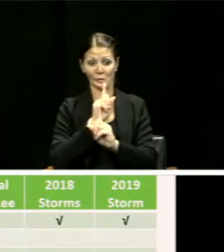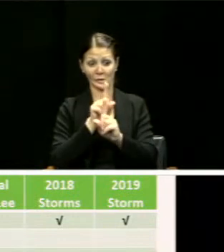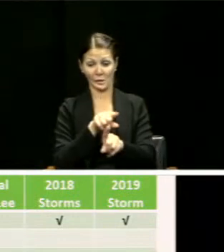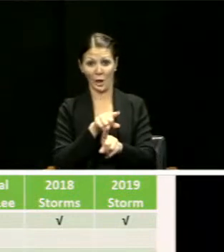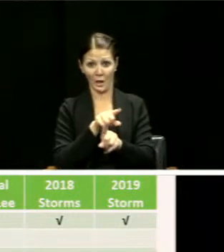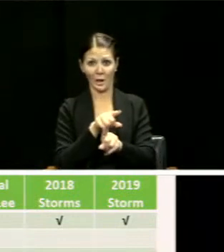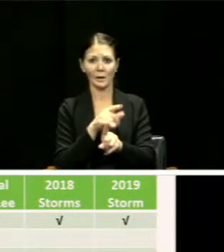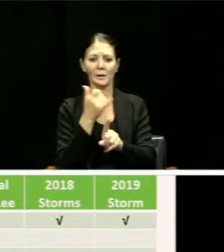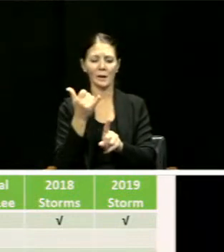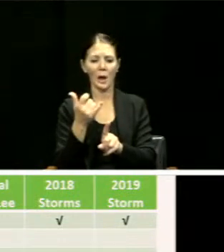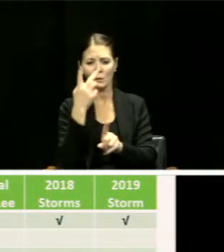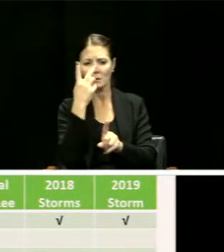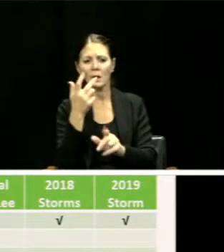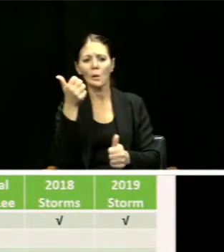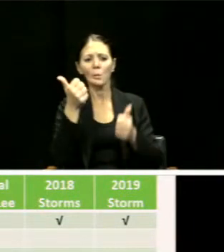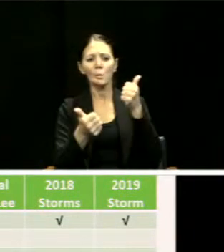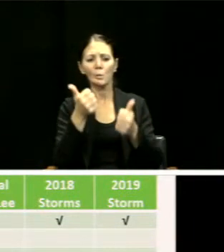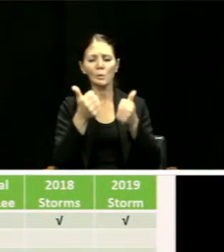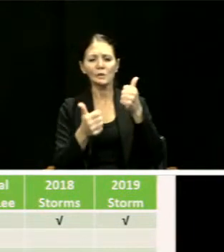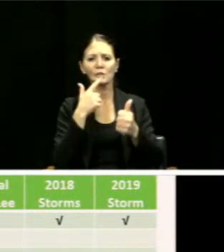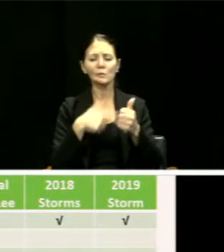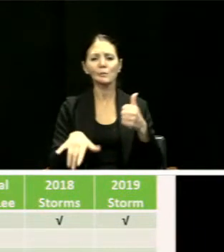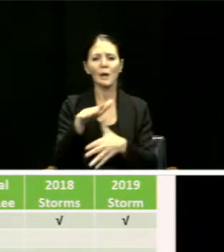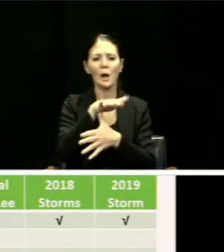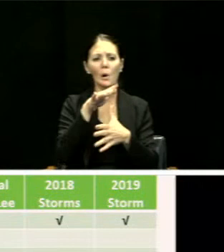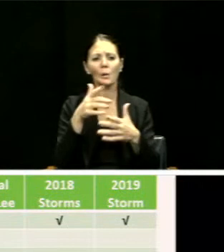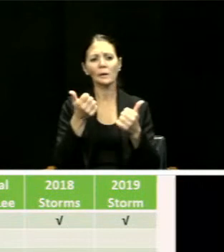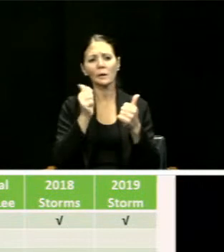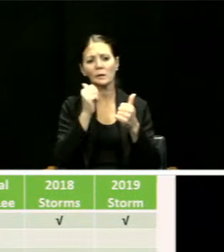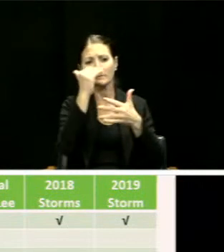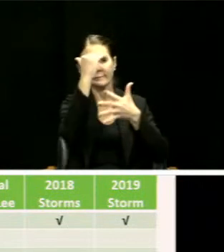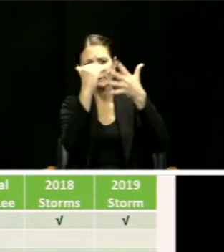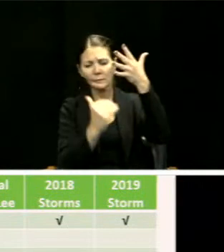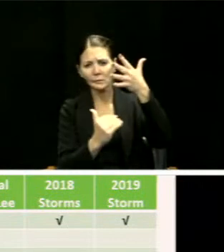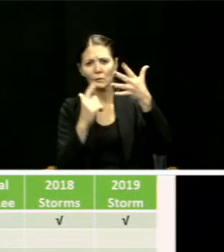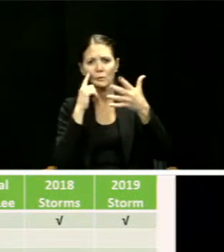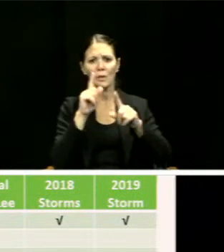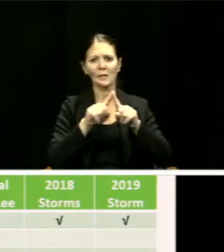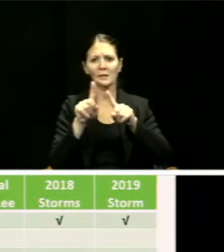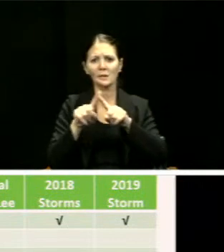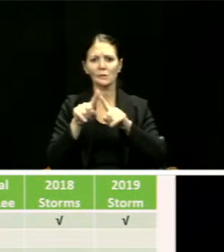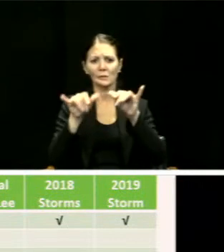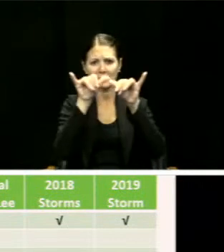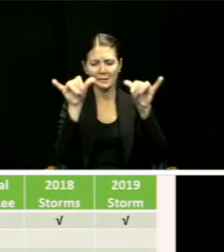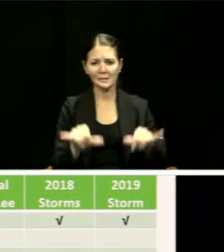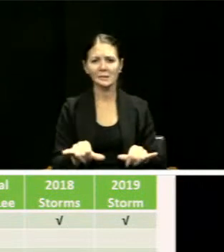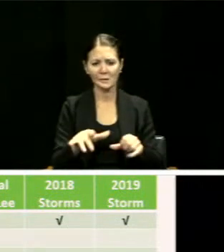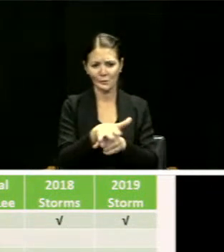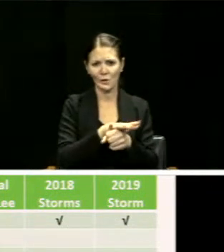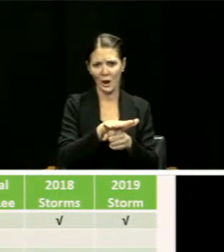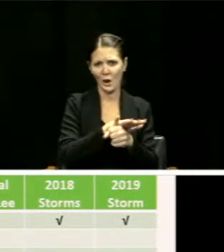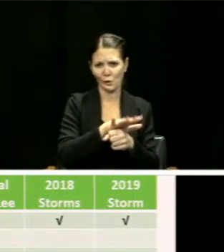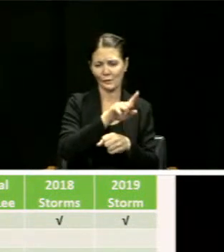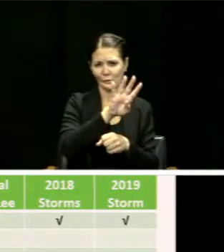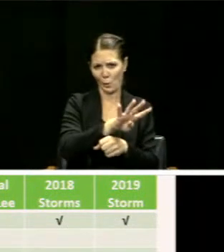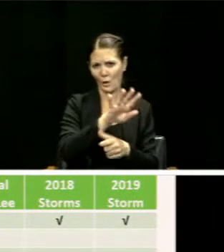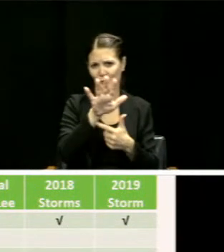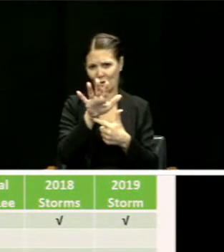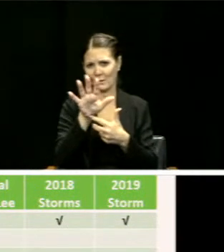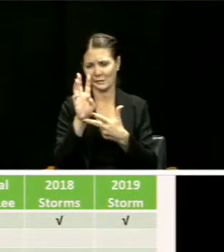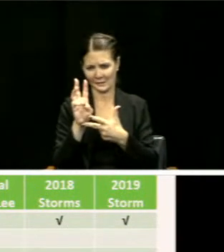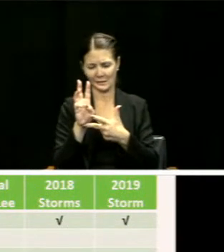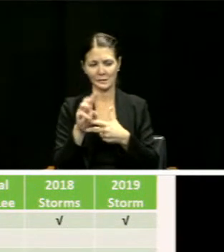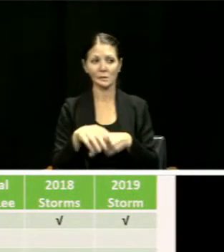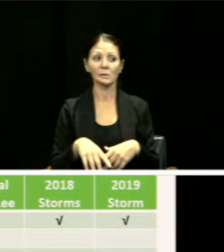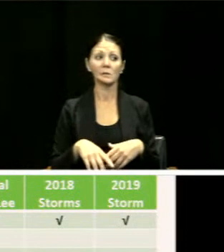to prioritize the various drainage systems within areas 4, 5, and 6.